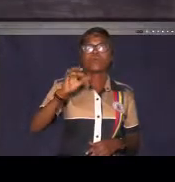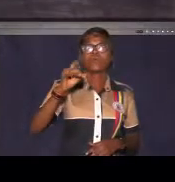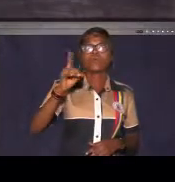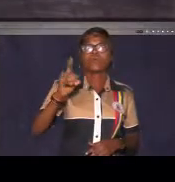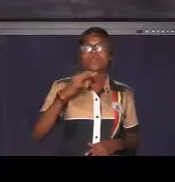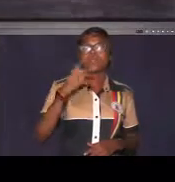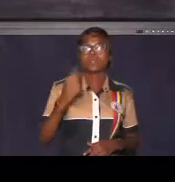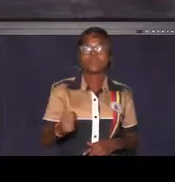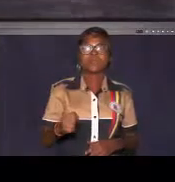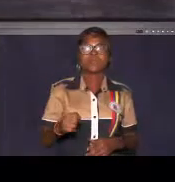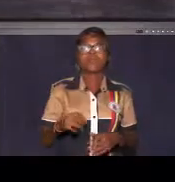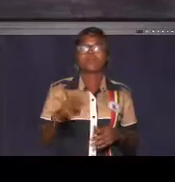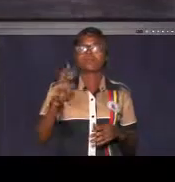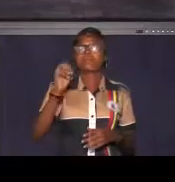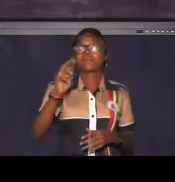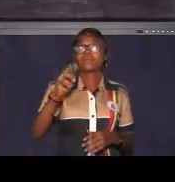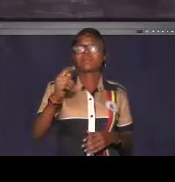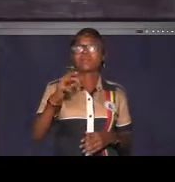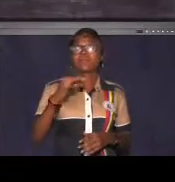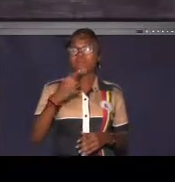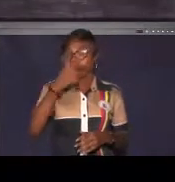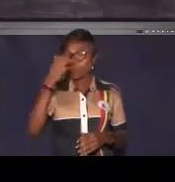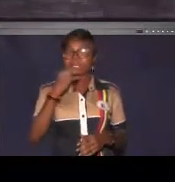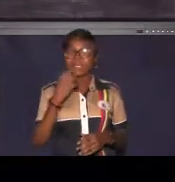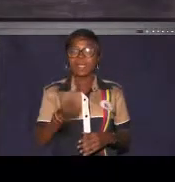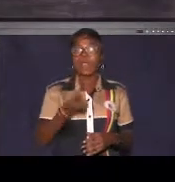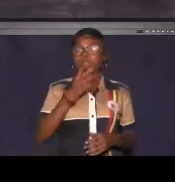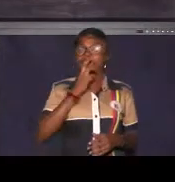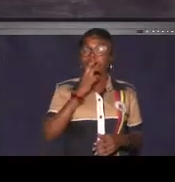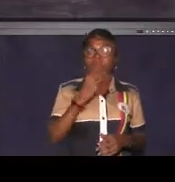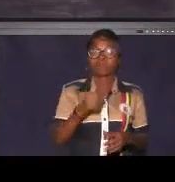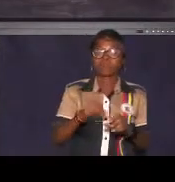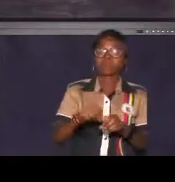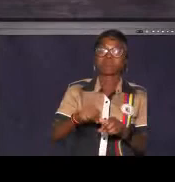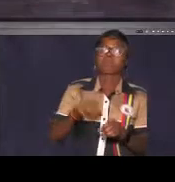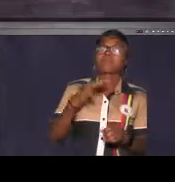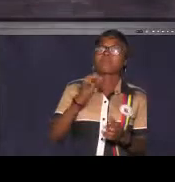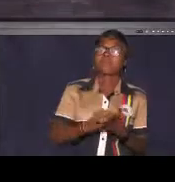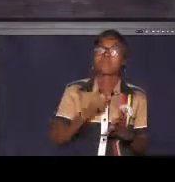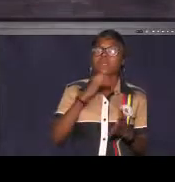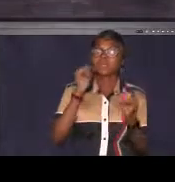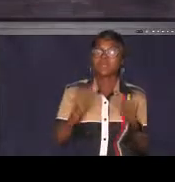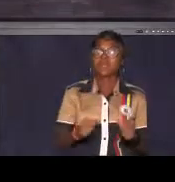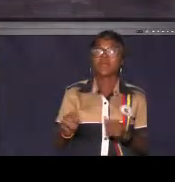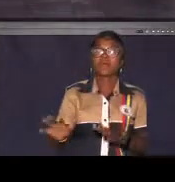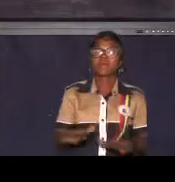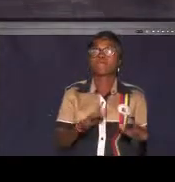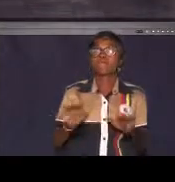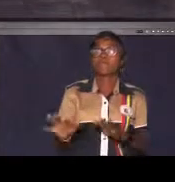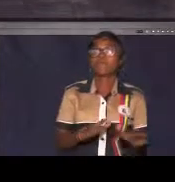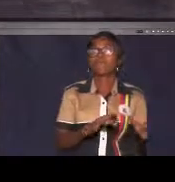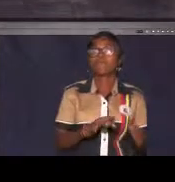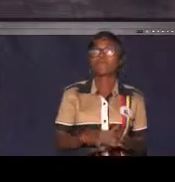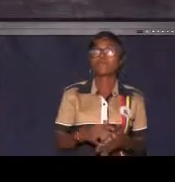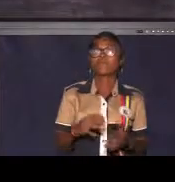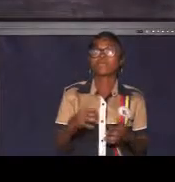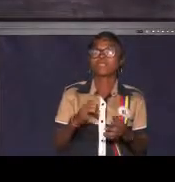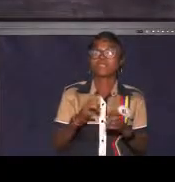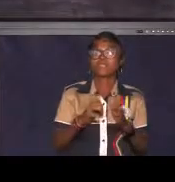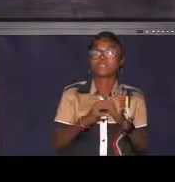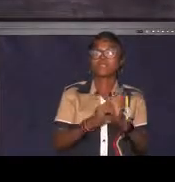can flow because they are liquid. So they are soft minerals that can